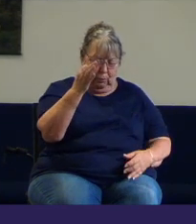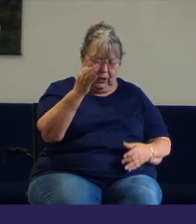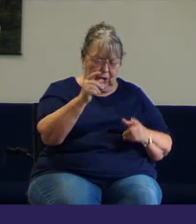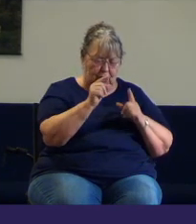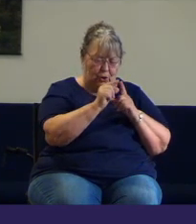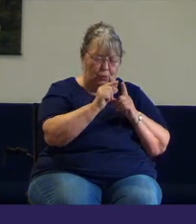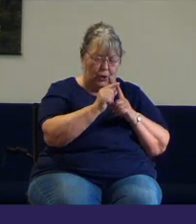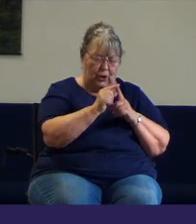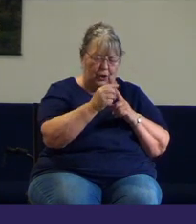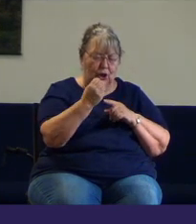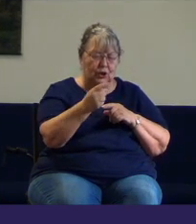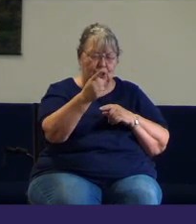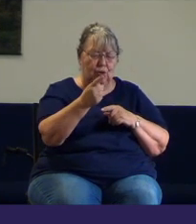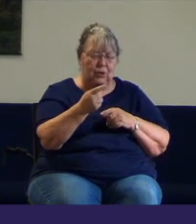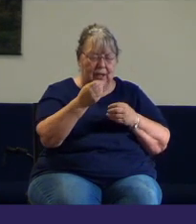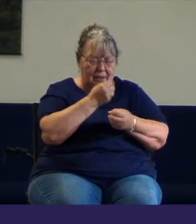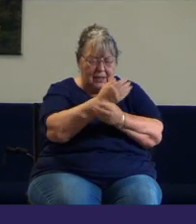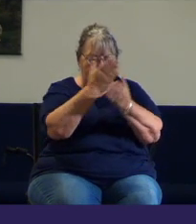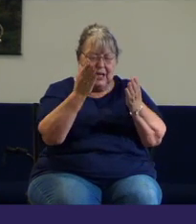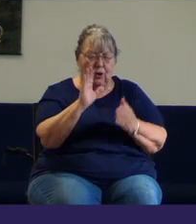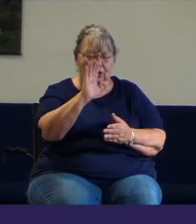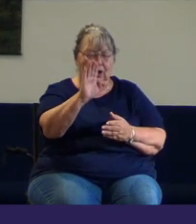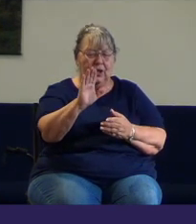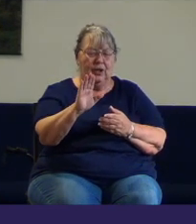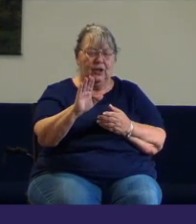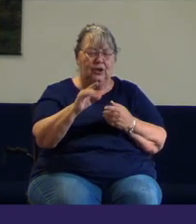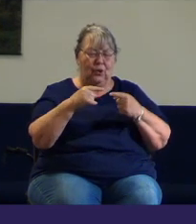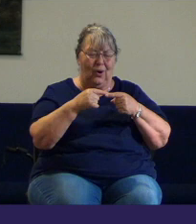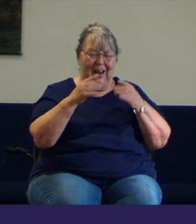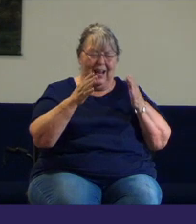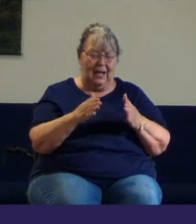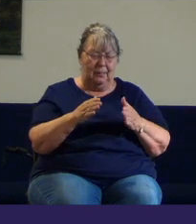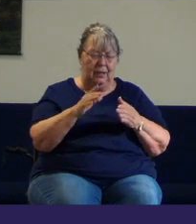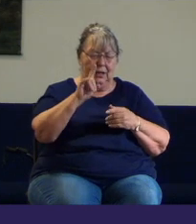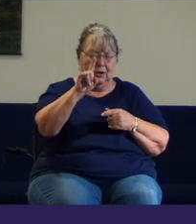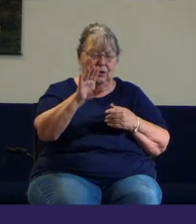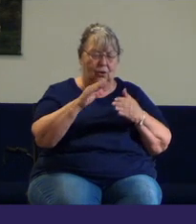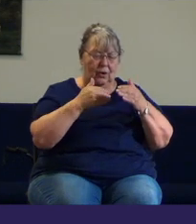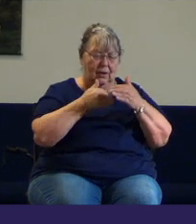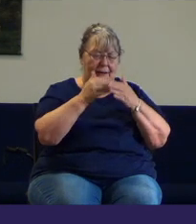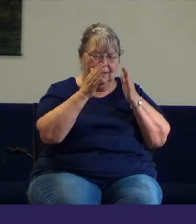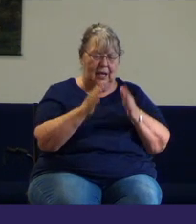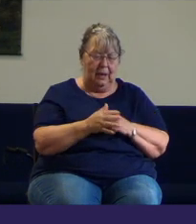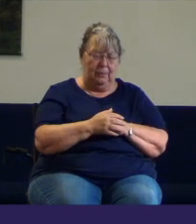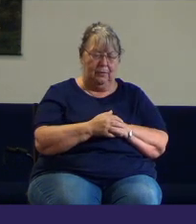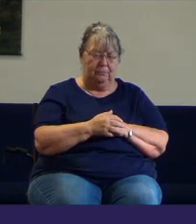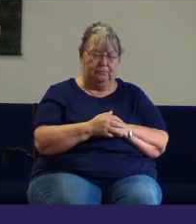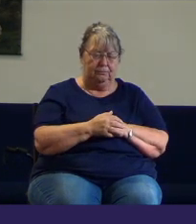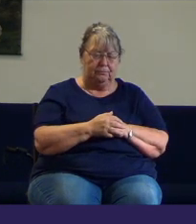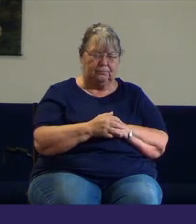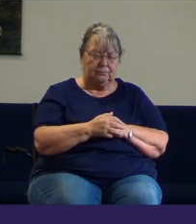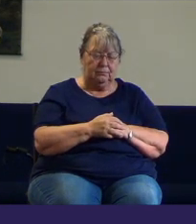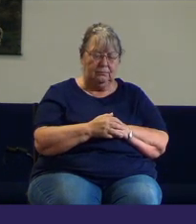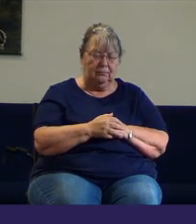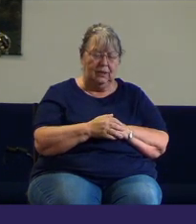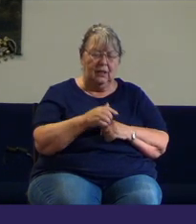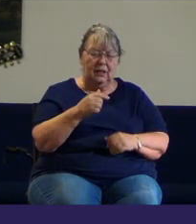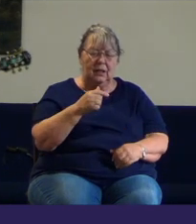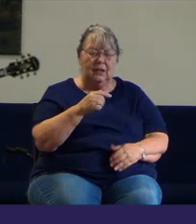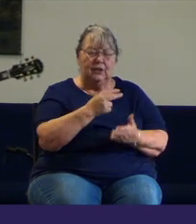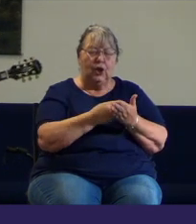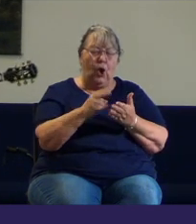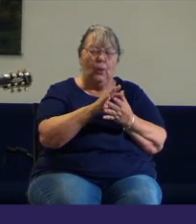neighbor. He'll tell your enemy. He'll tell them, trust me. I'll help you say no to the sins. I'll help you say no to